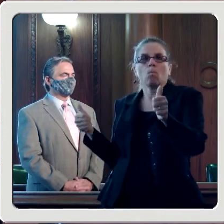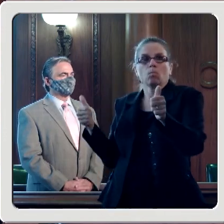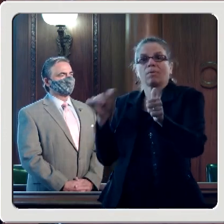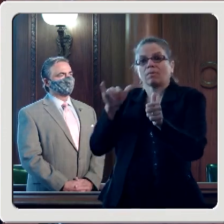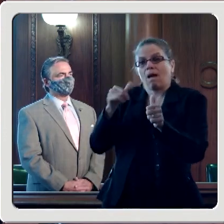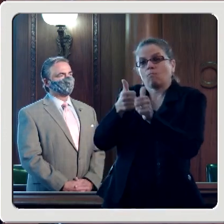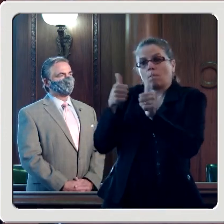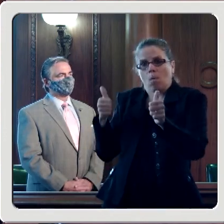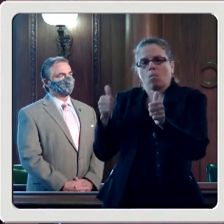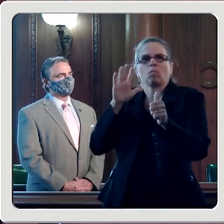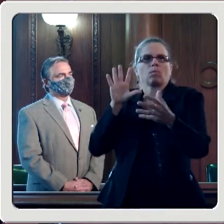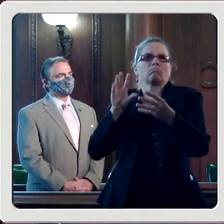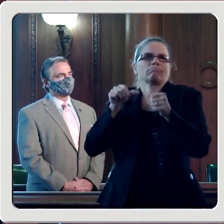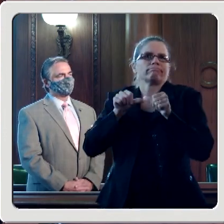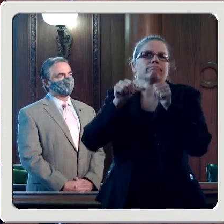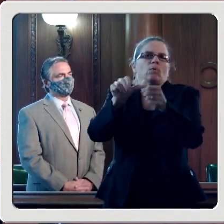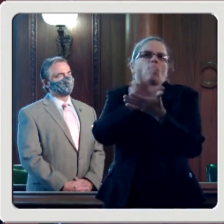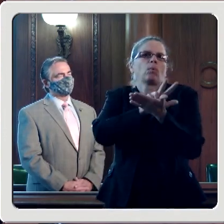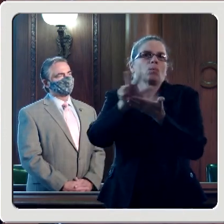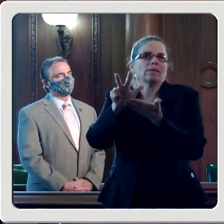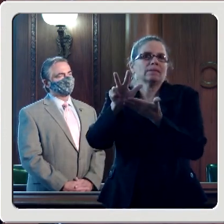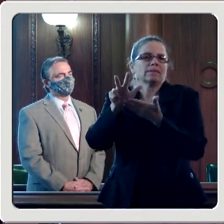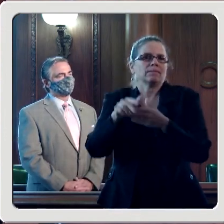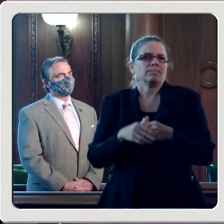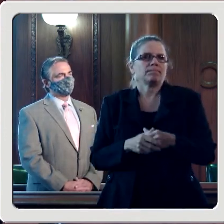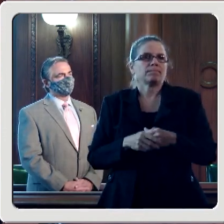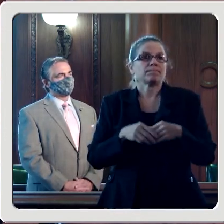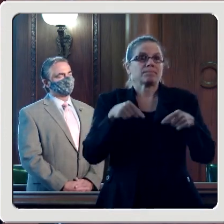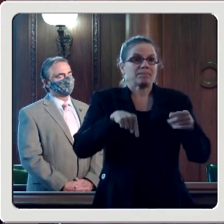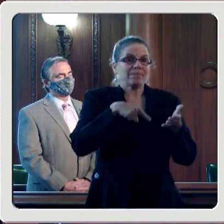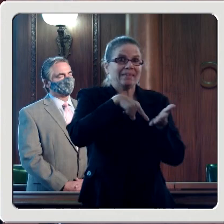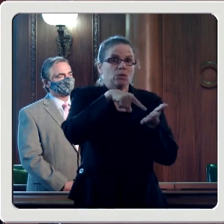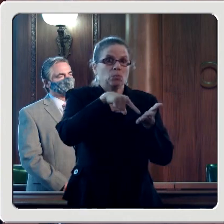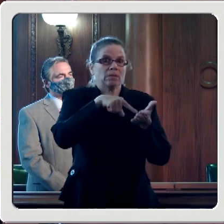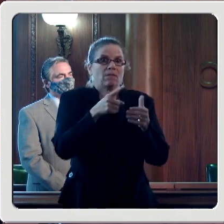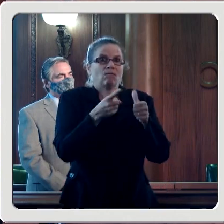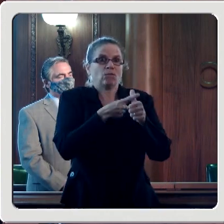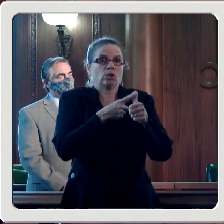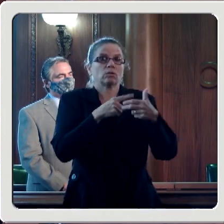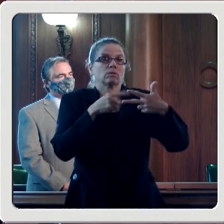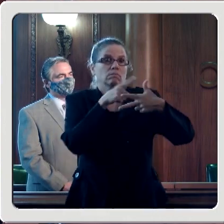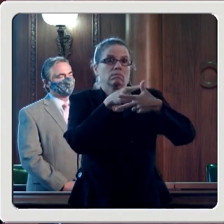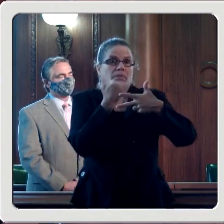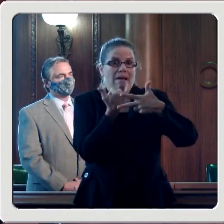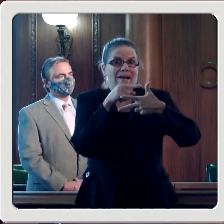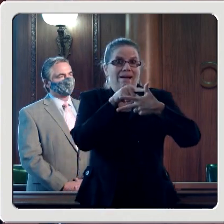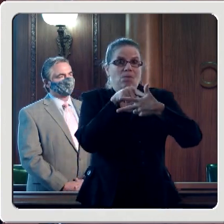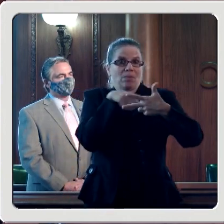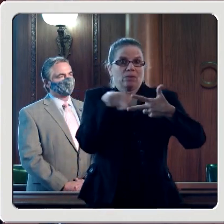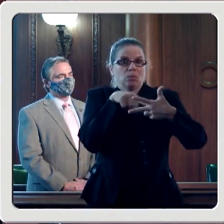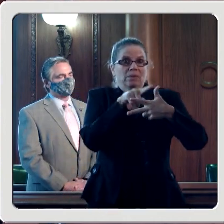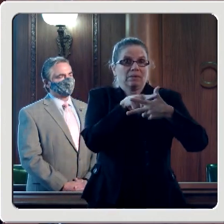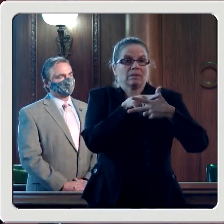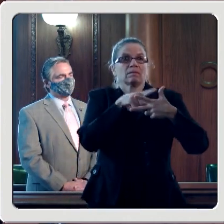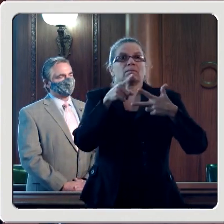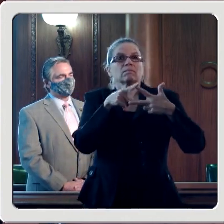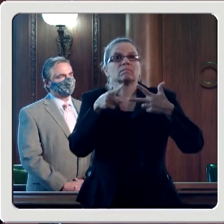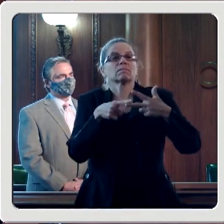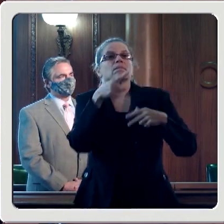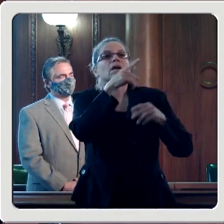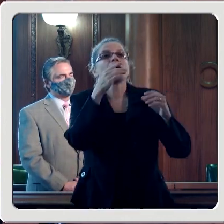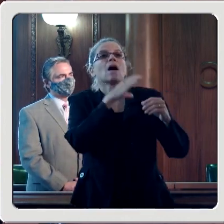be engaged in professional collaboration and planning, the extra 10 days that the commissioner gave us to put a plan